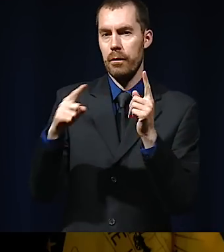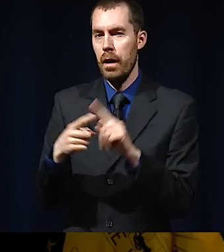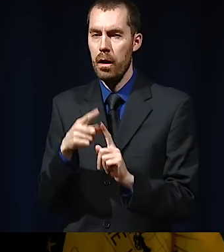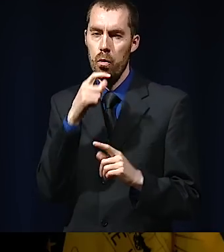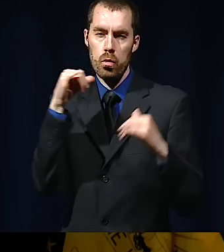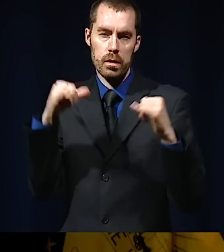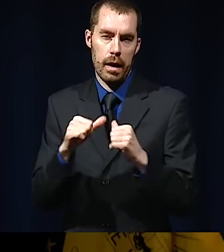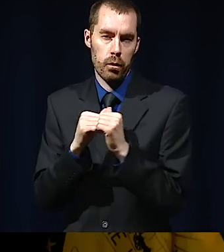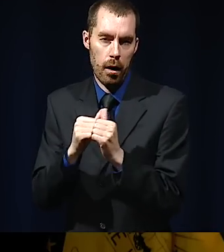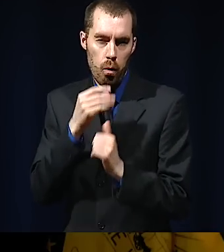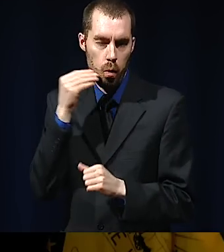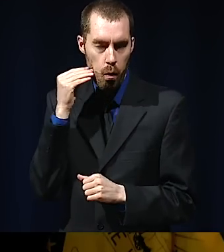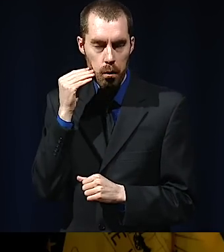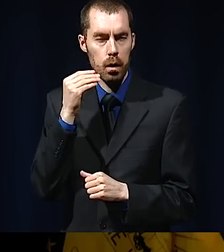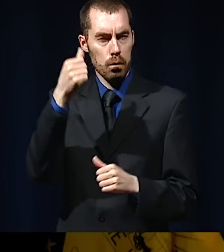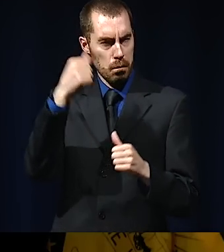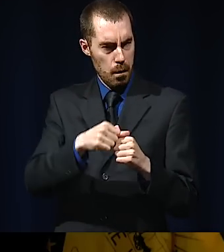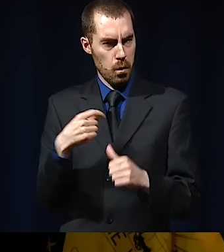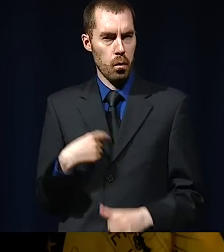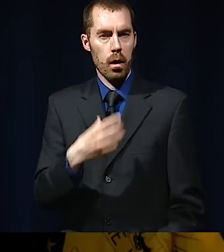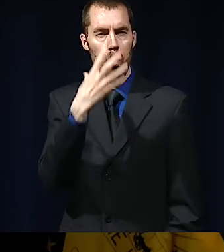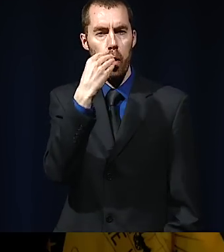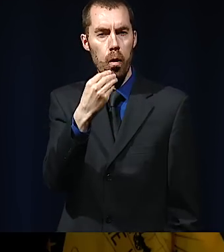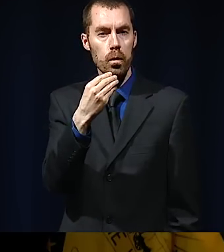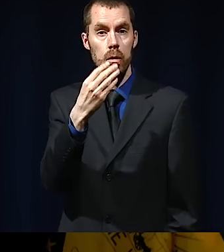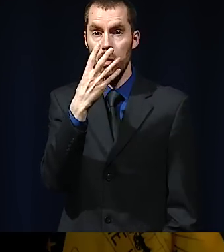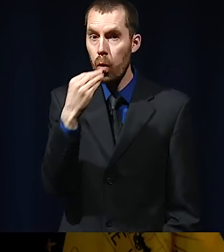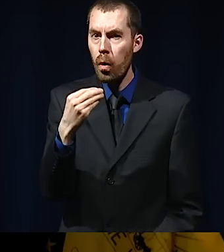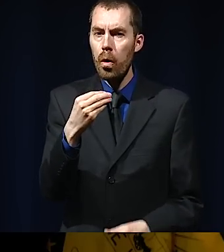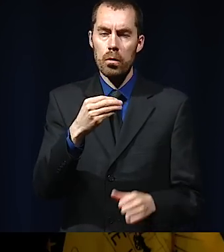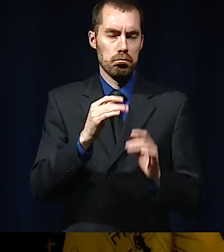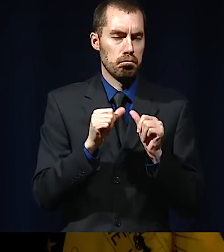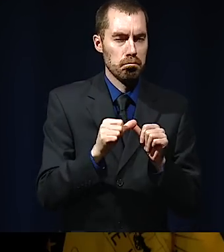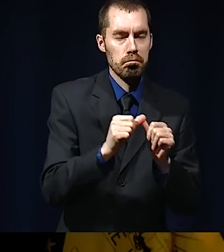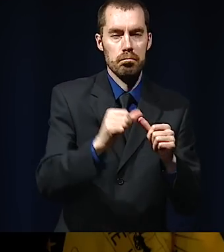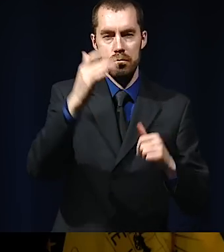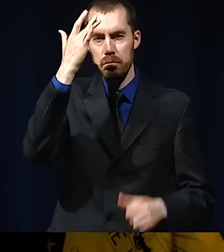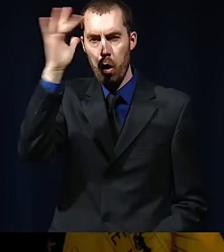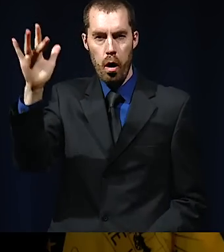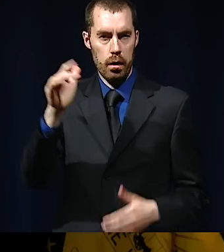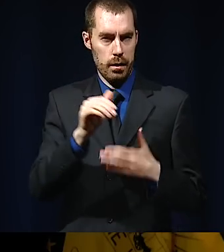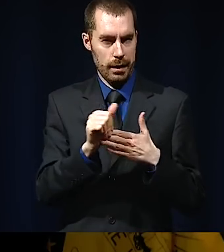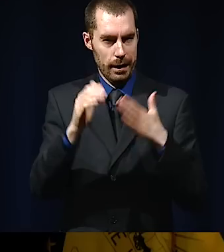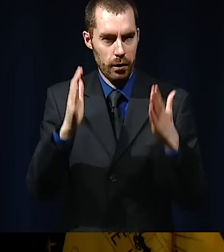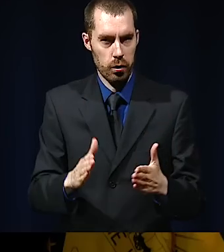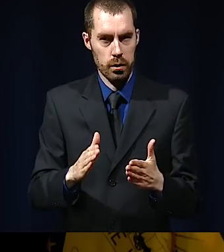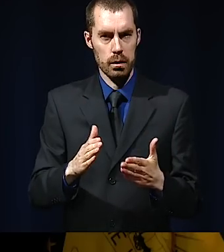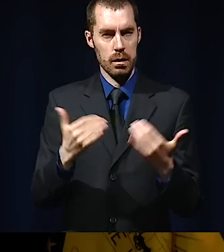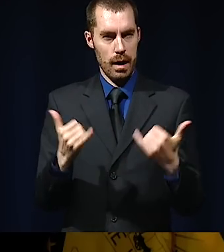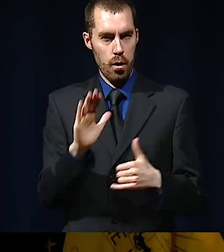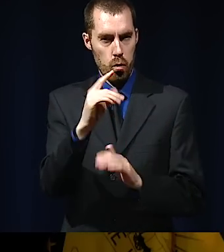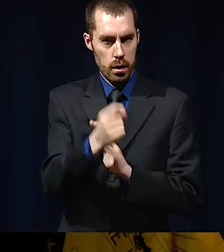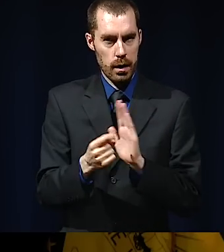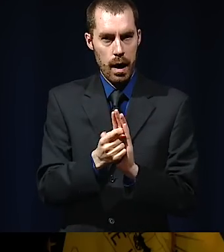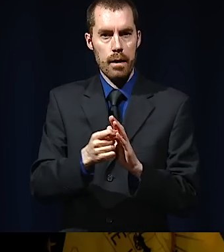are wolves. Wolves are resilient and smart. Wolves are leaders. This is your time to lead and